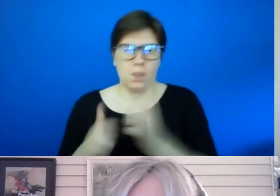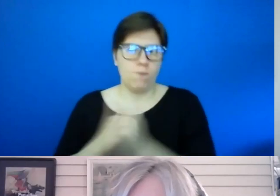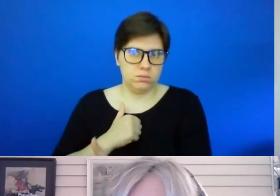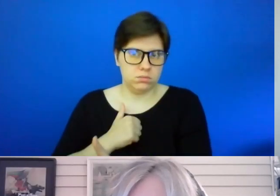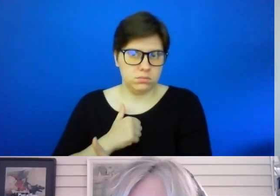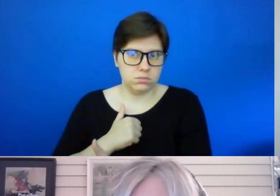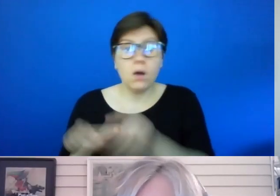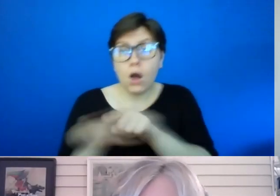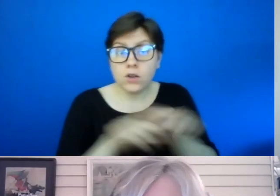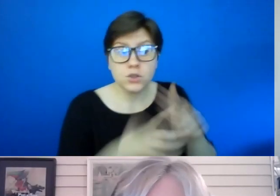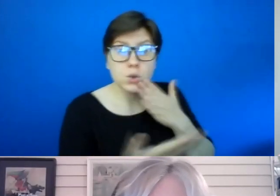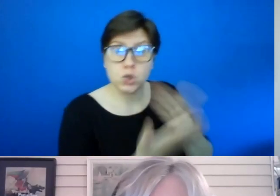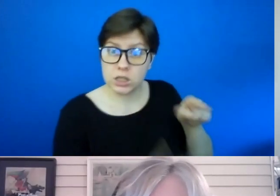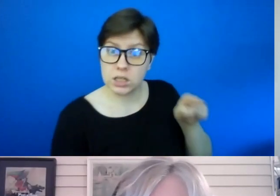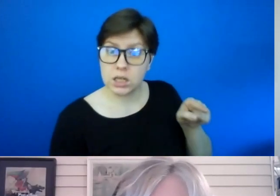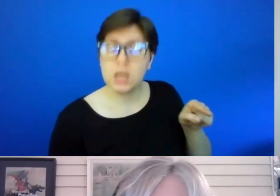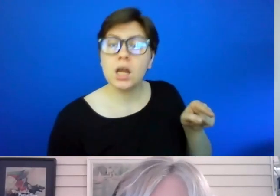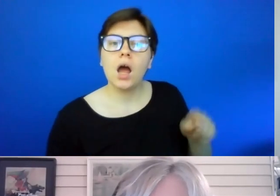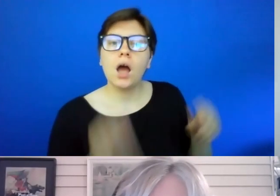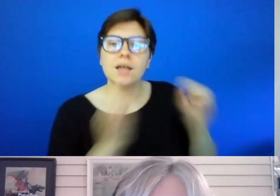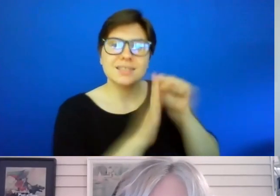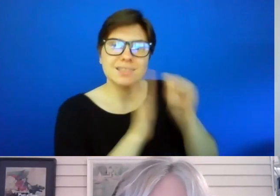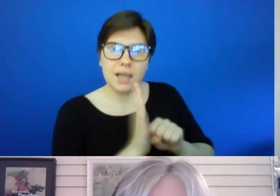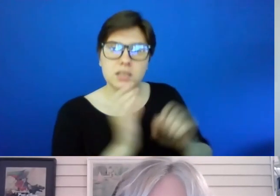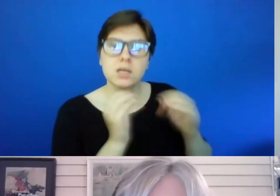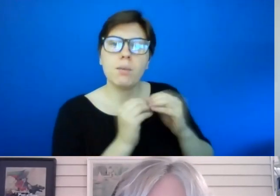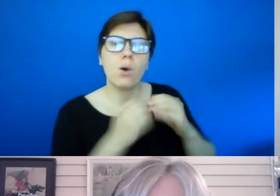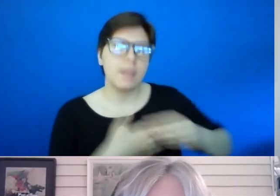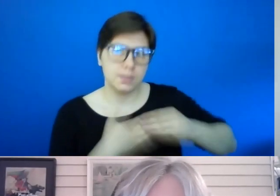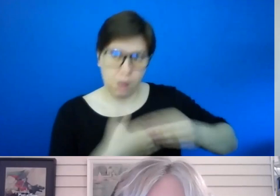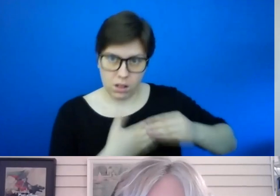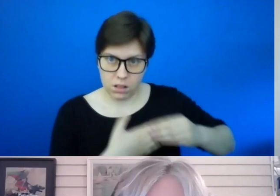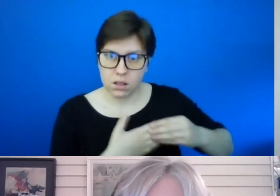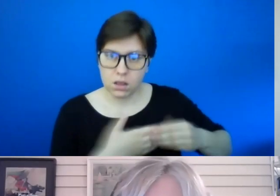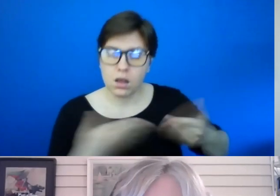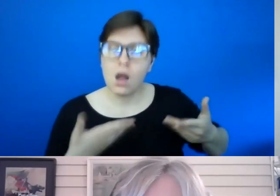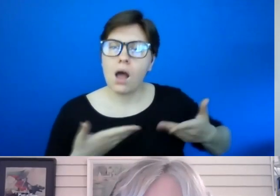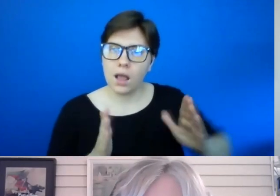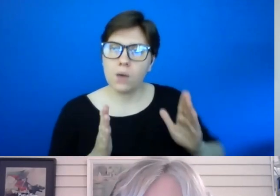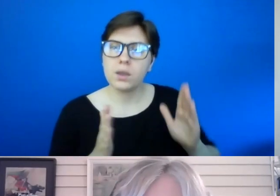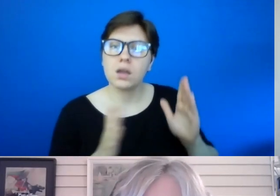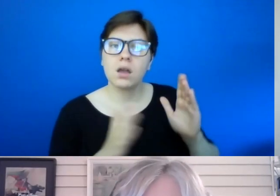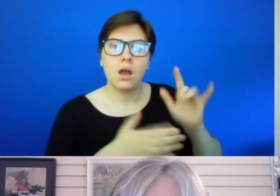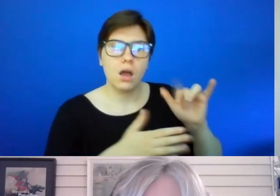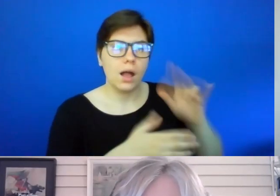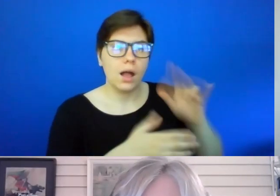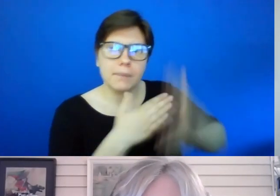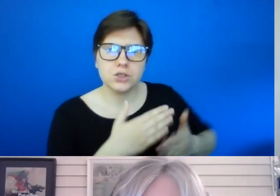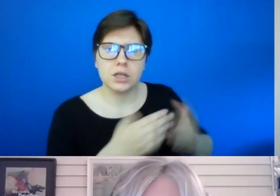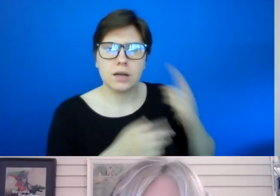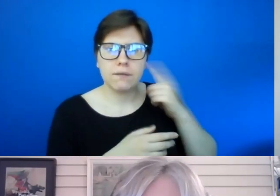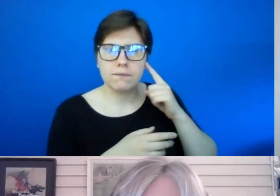that now most states are being very flexible and are allowing the completion of advanced directives through remote